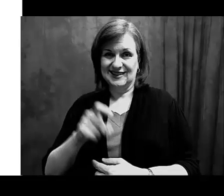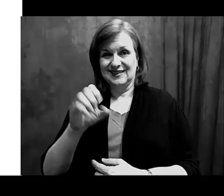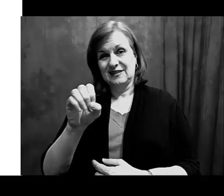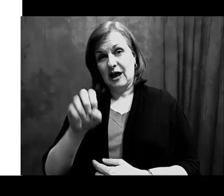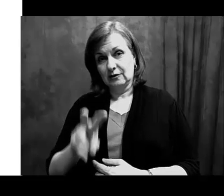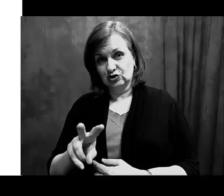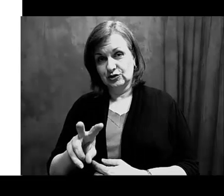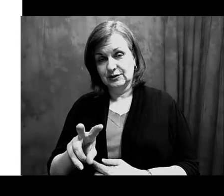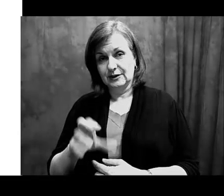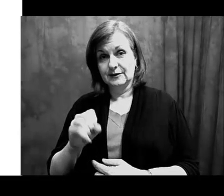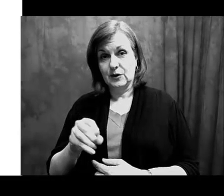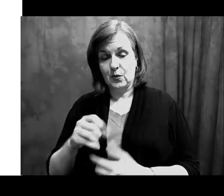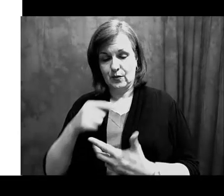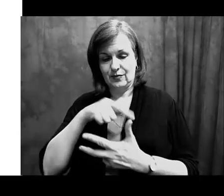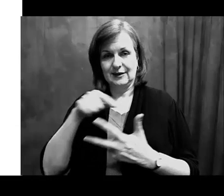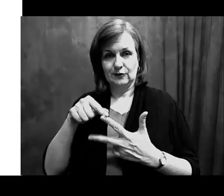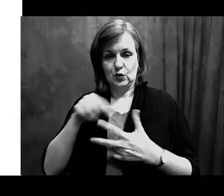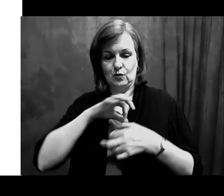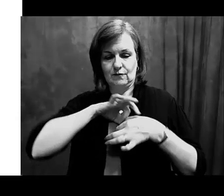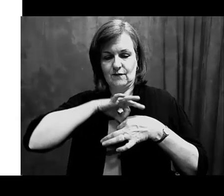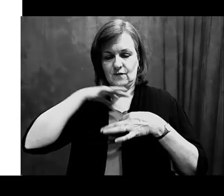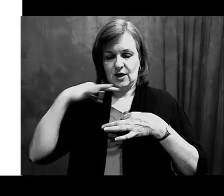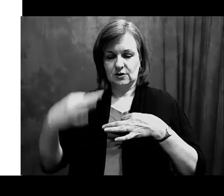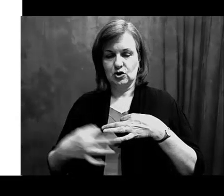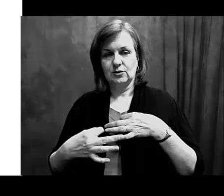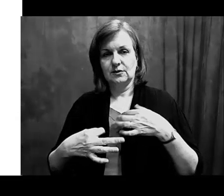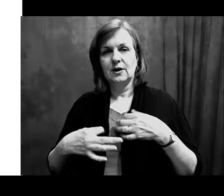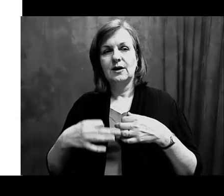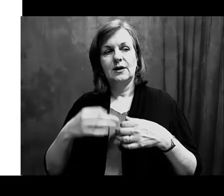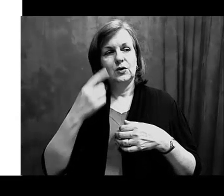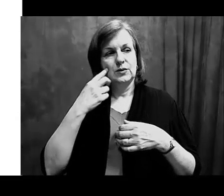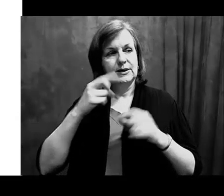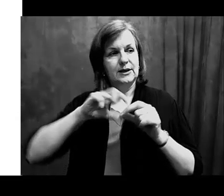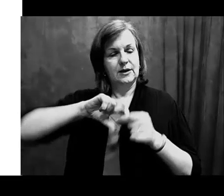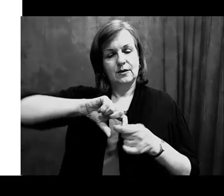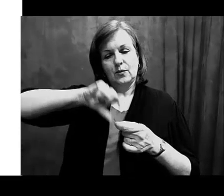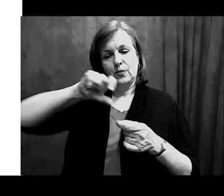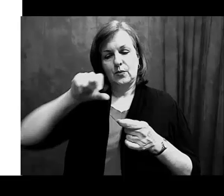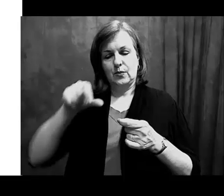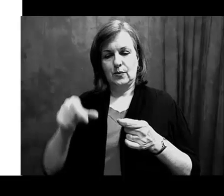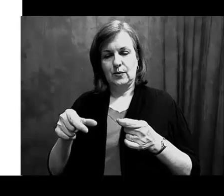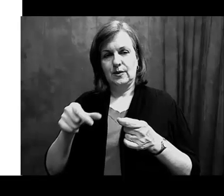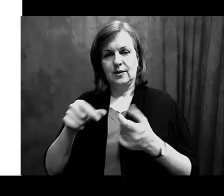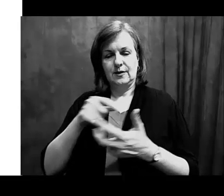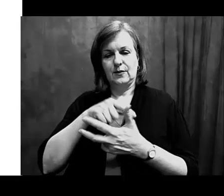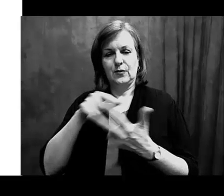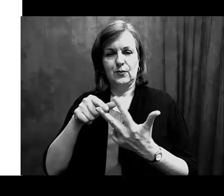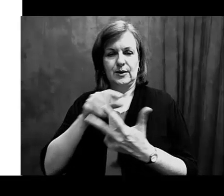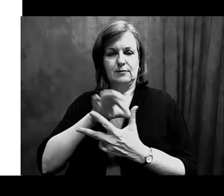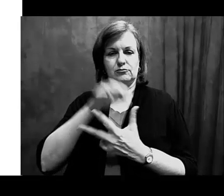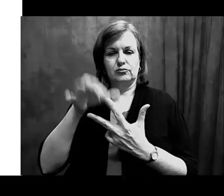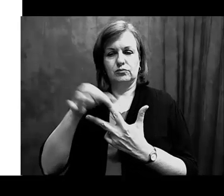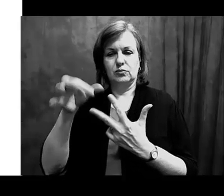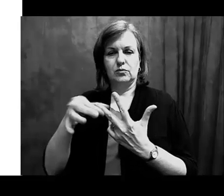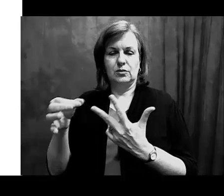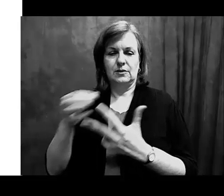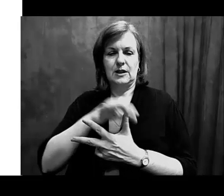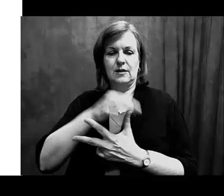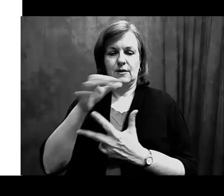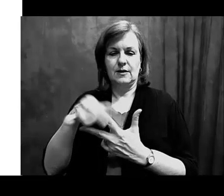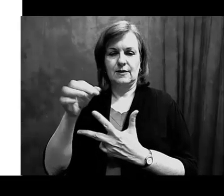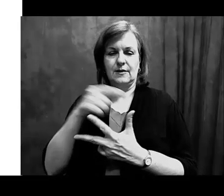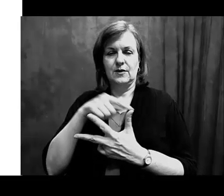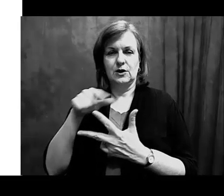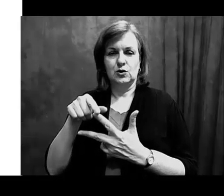to oxygenate it. And so these vessels, here is the aortic arch. These would be the two